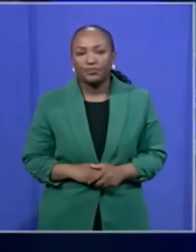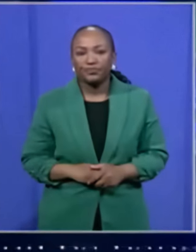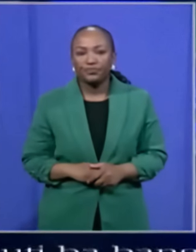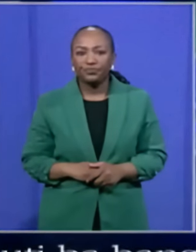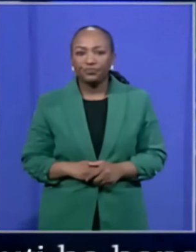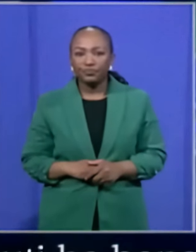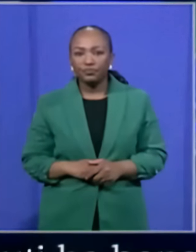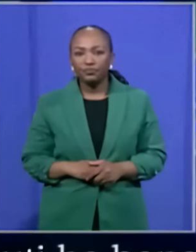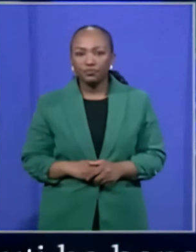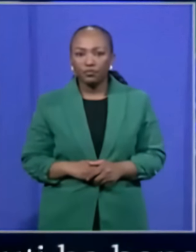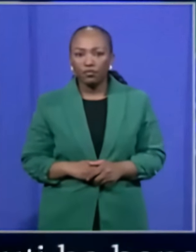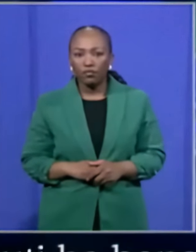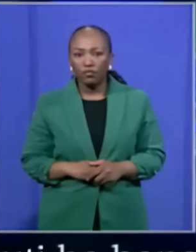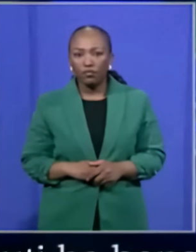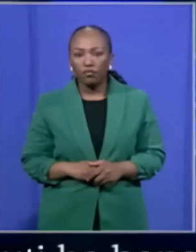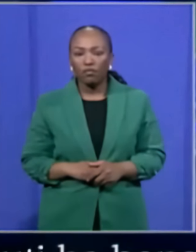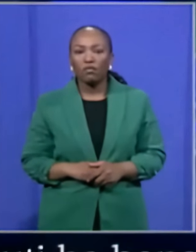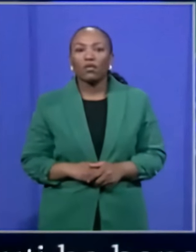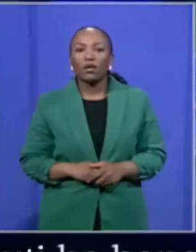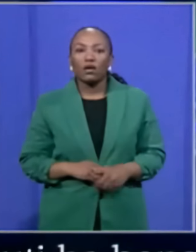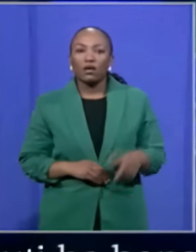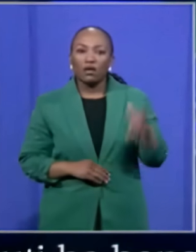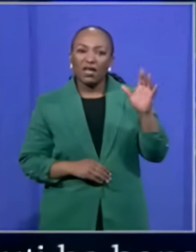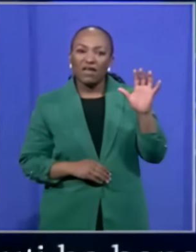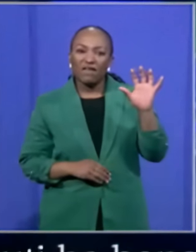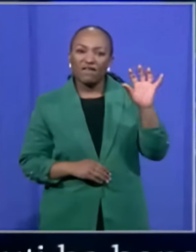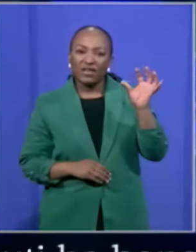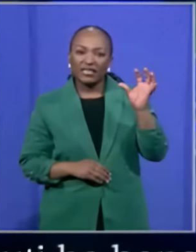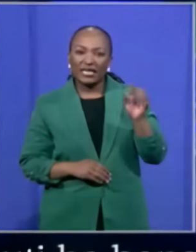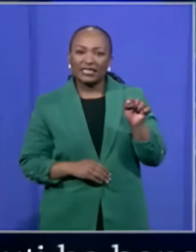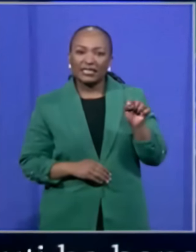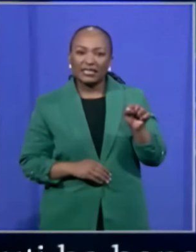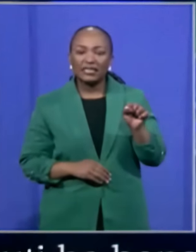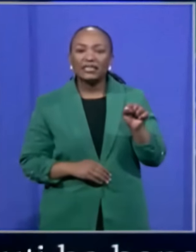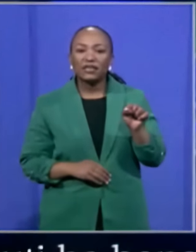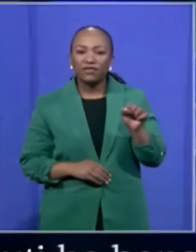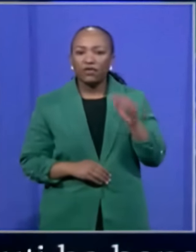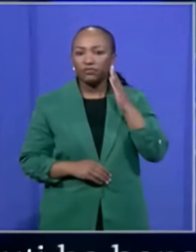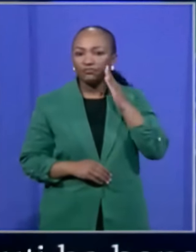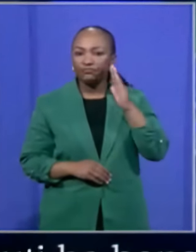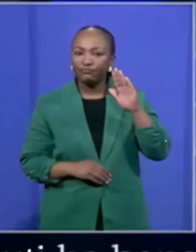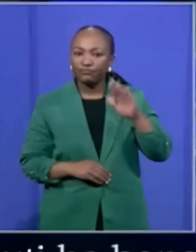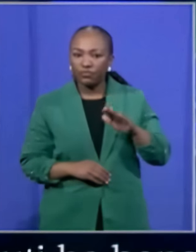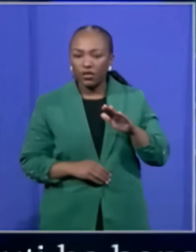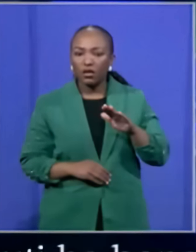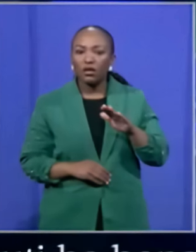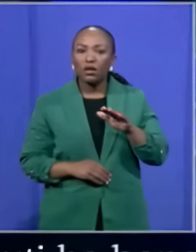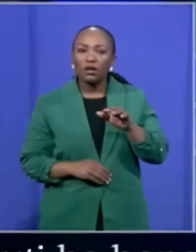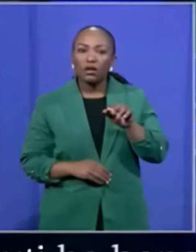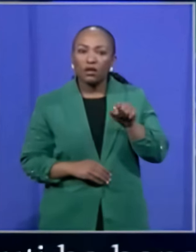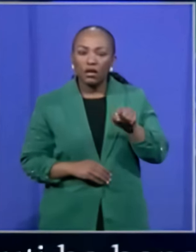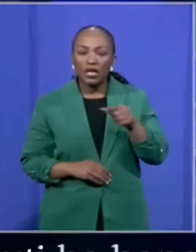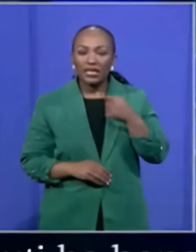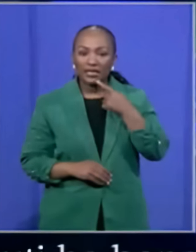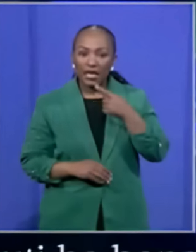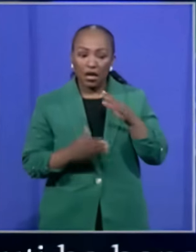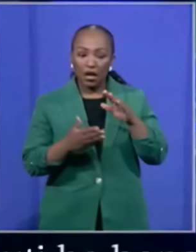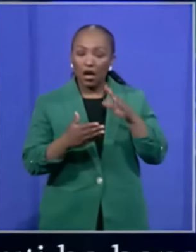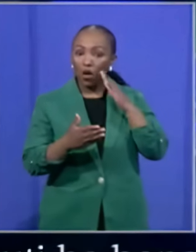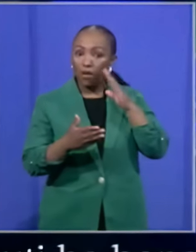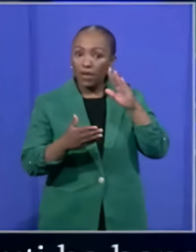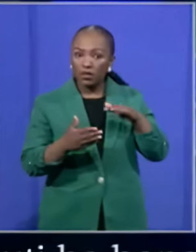Foramu ya bafani ba bodulo ba baithuti profenseng ya Free State e thusitse ka hore e tla leleka baithuti matlong a ditho tsa yona tsa ha NSFAS e sa